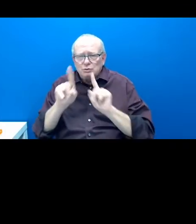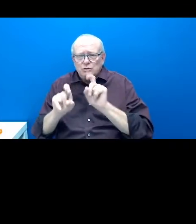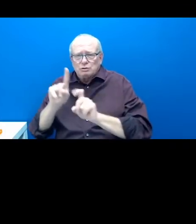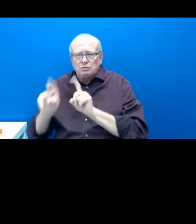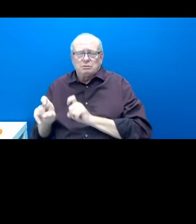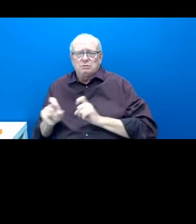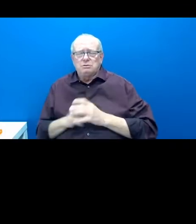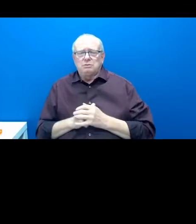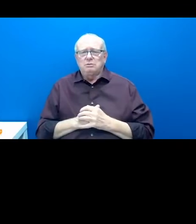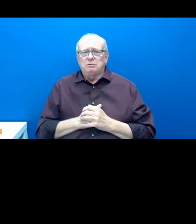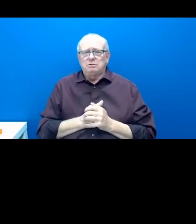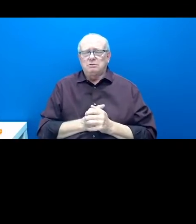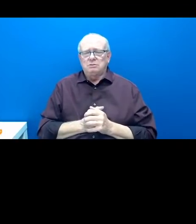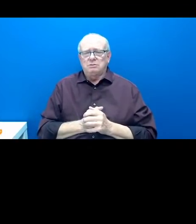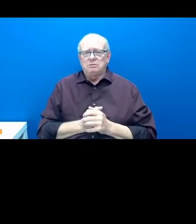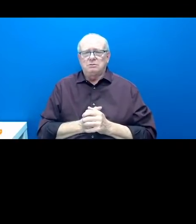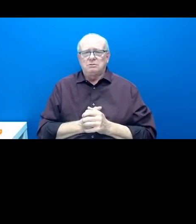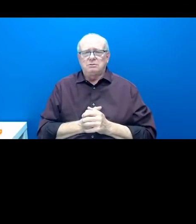before